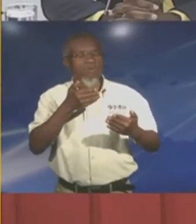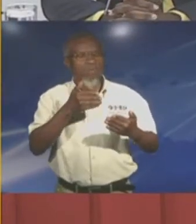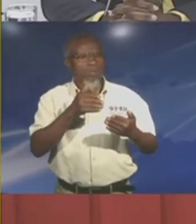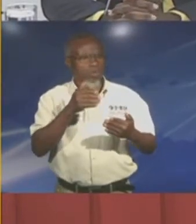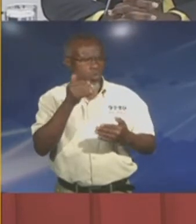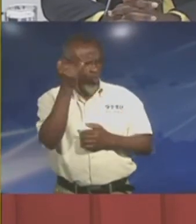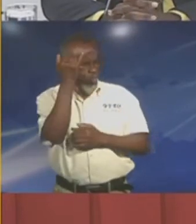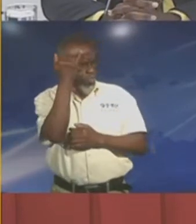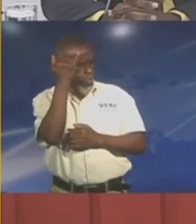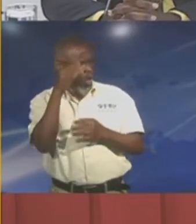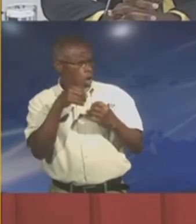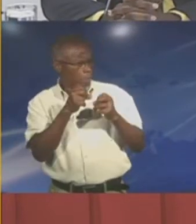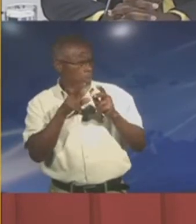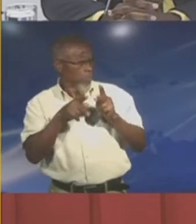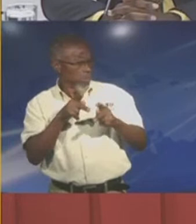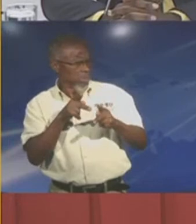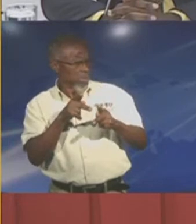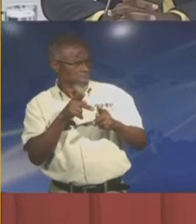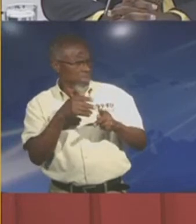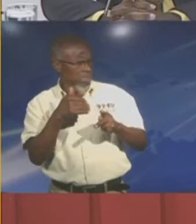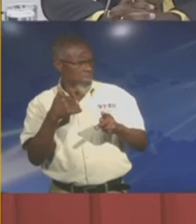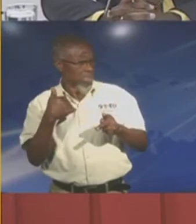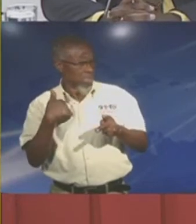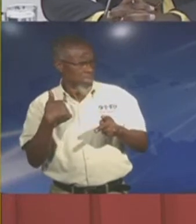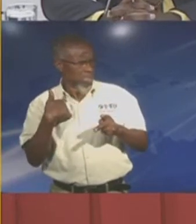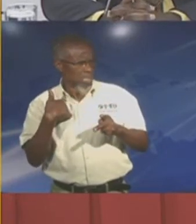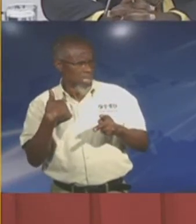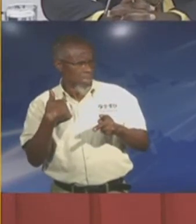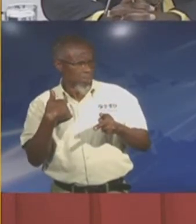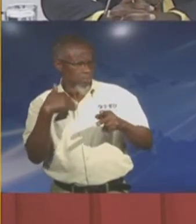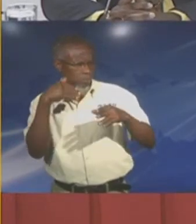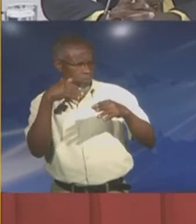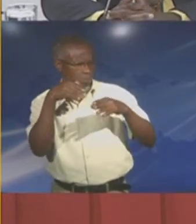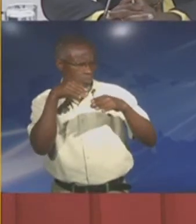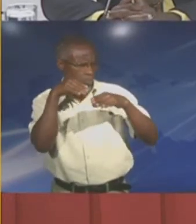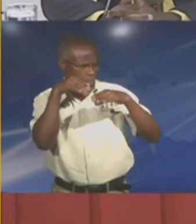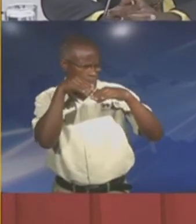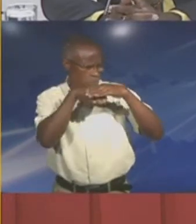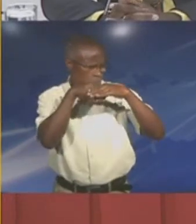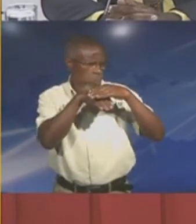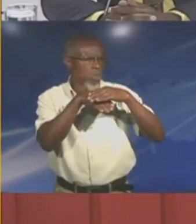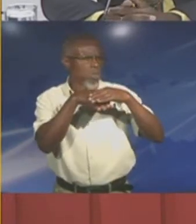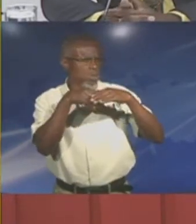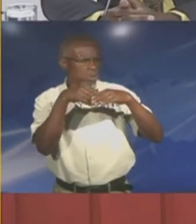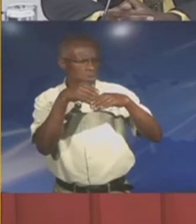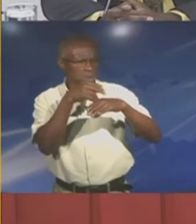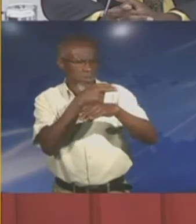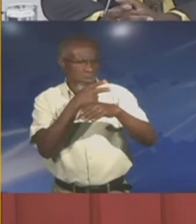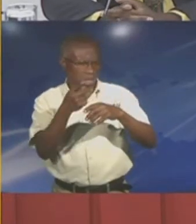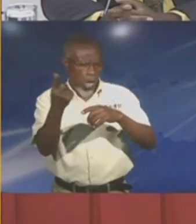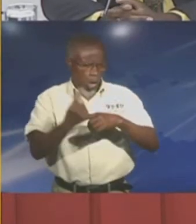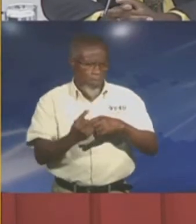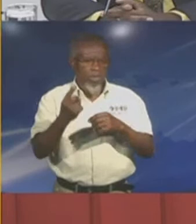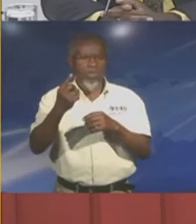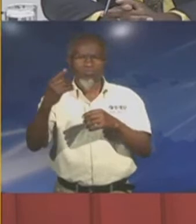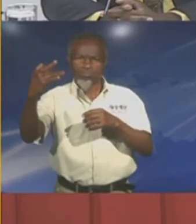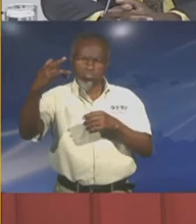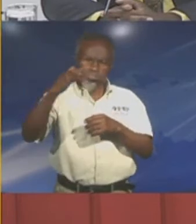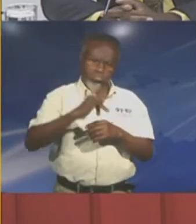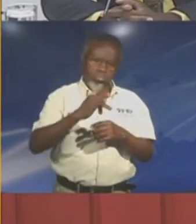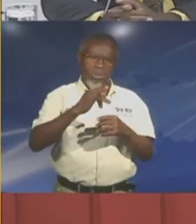people have entry into right now in the country, and has anyone passed away within the last year of swine